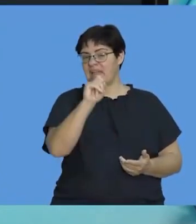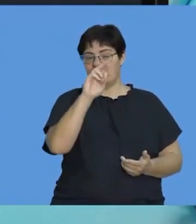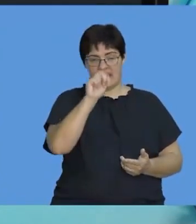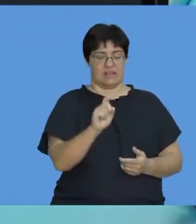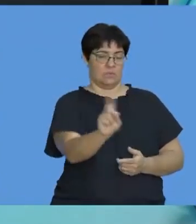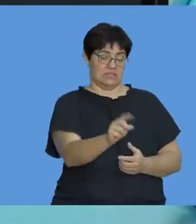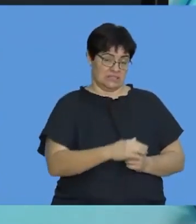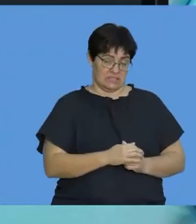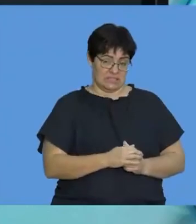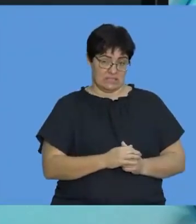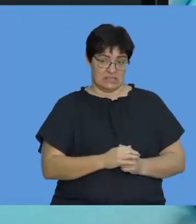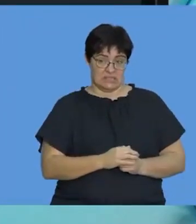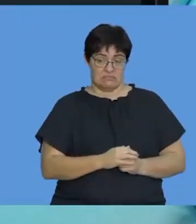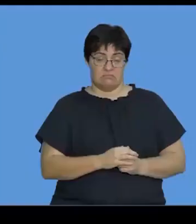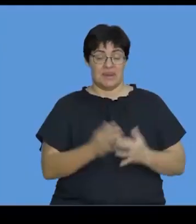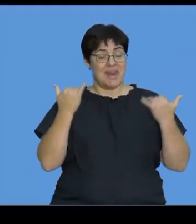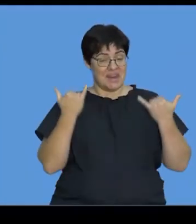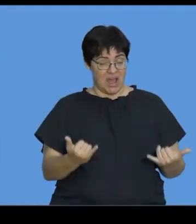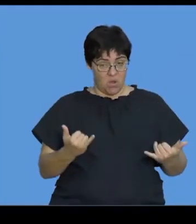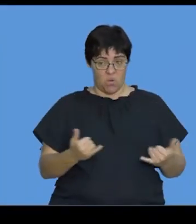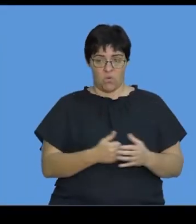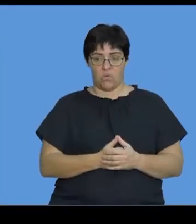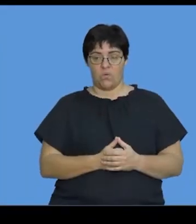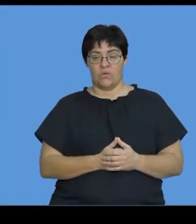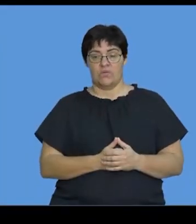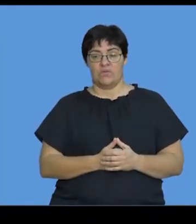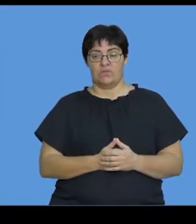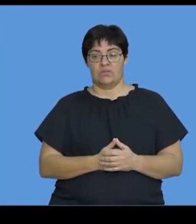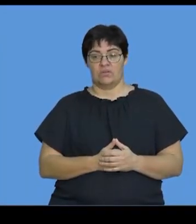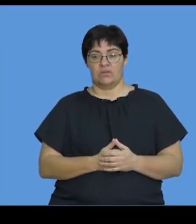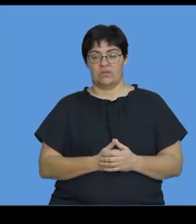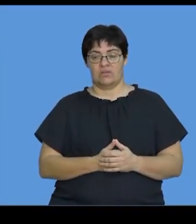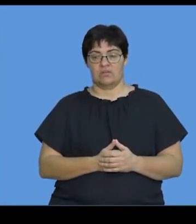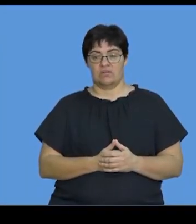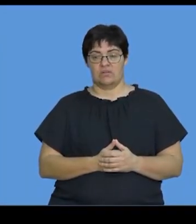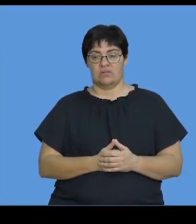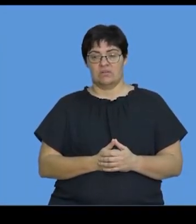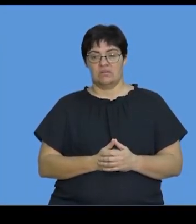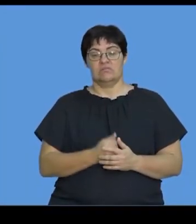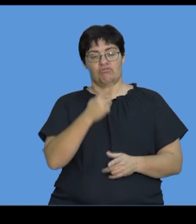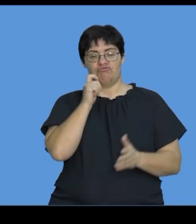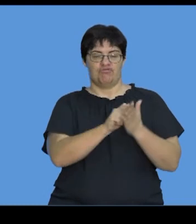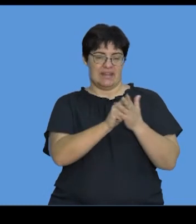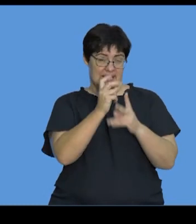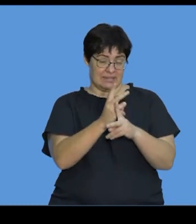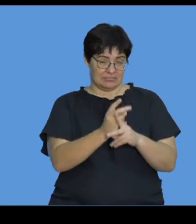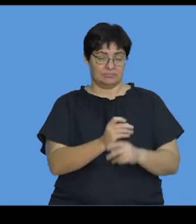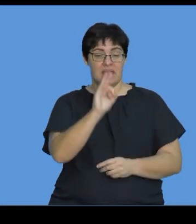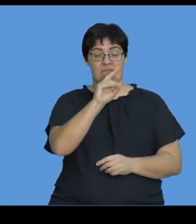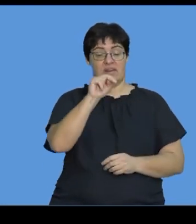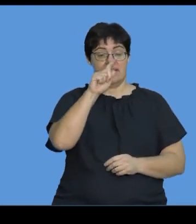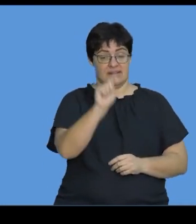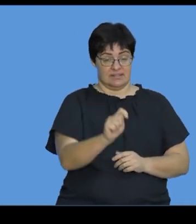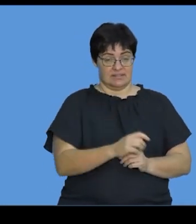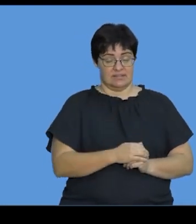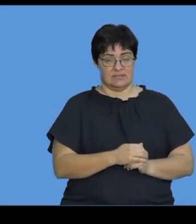then ask you what would the F net be? Well, this time, if I'm keeping, let's just write this again because now it's getting all